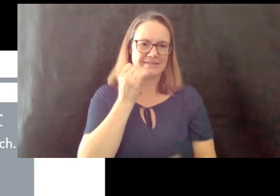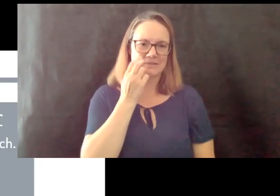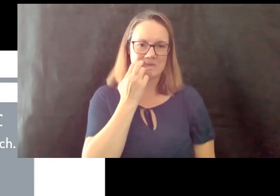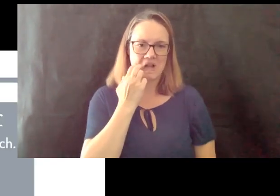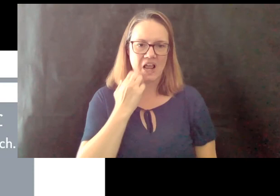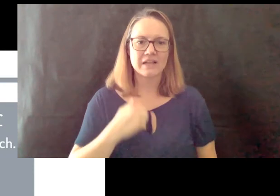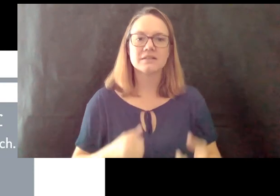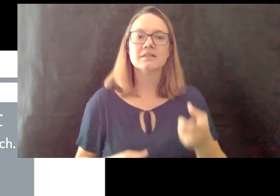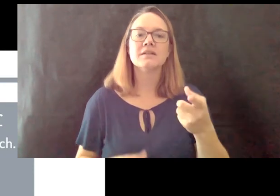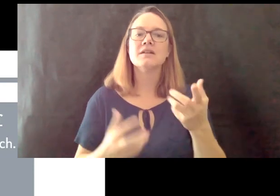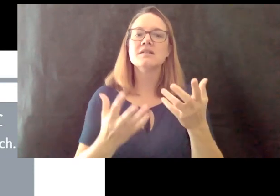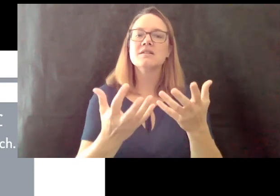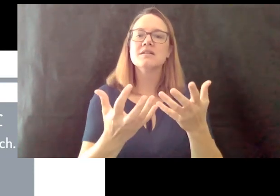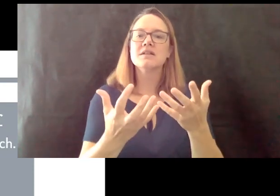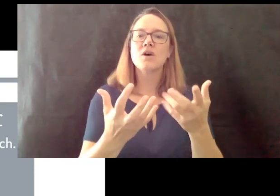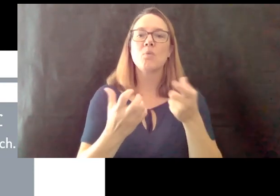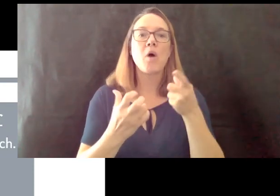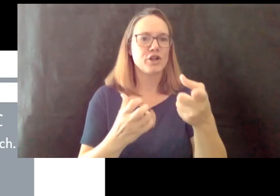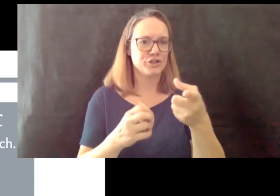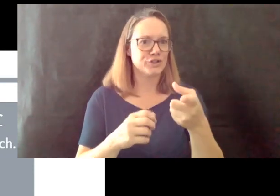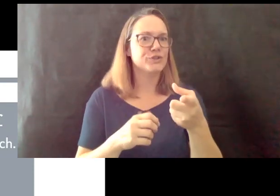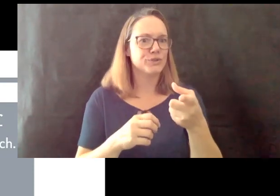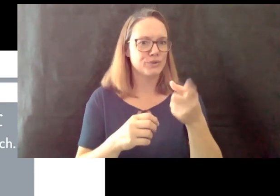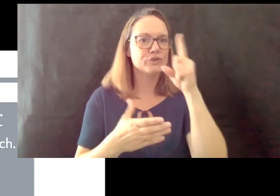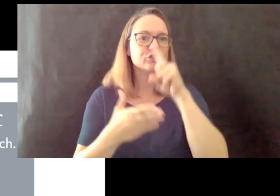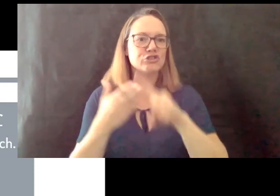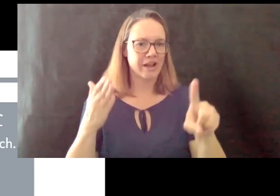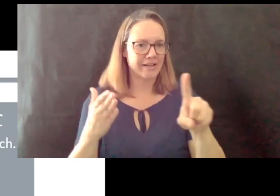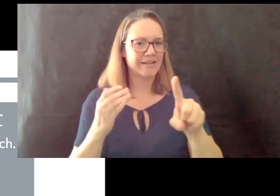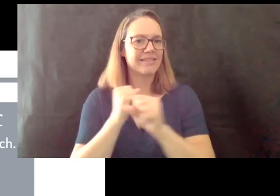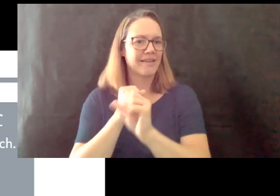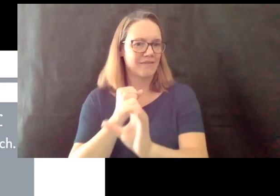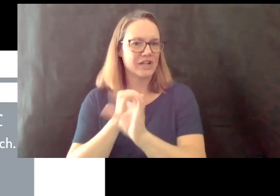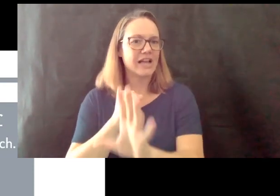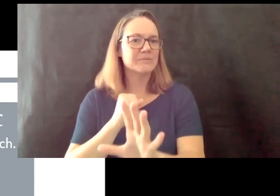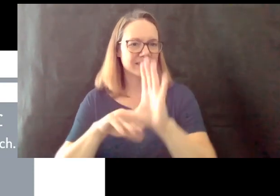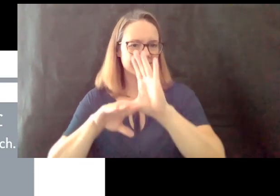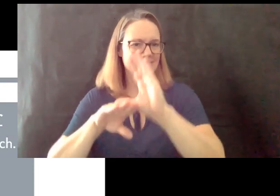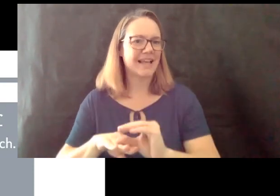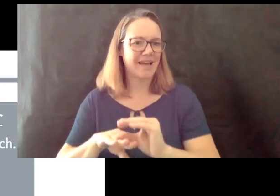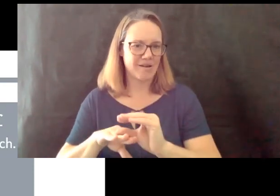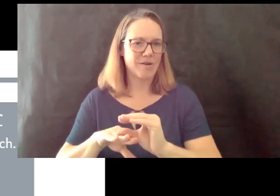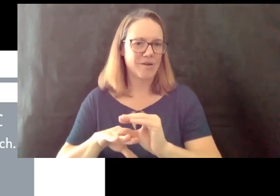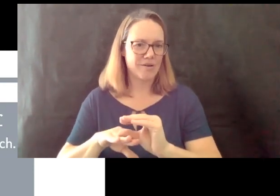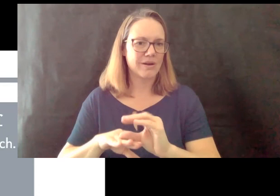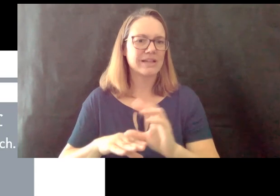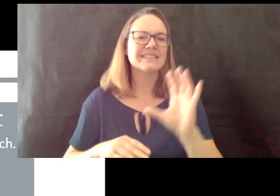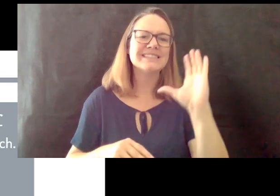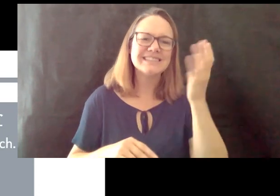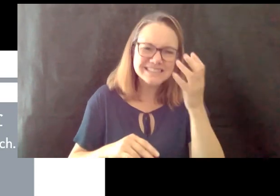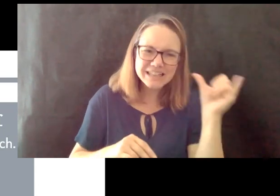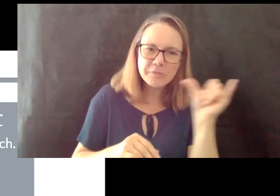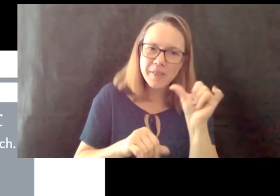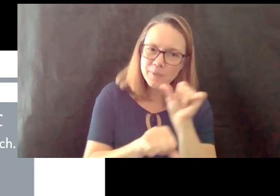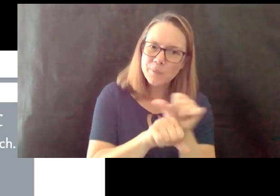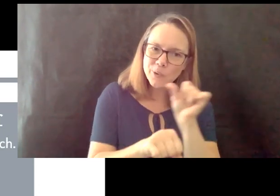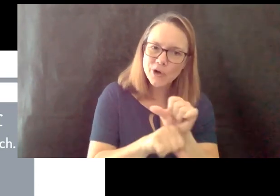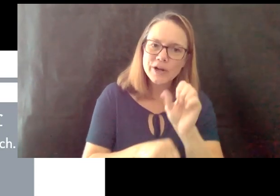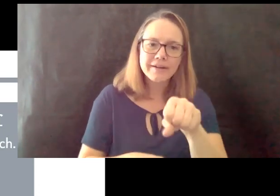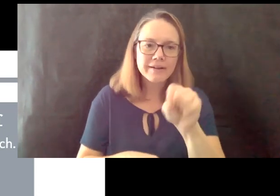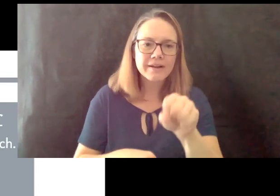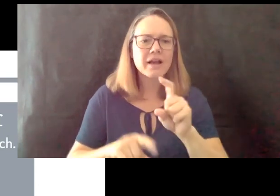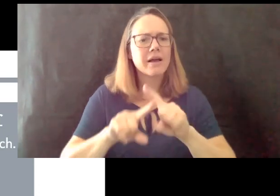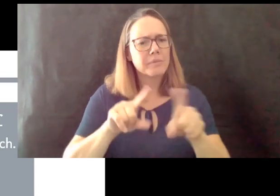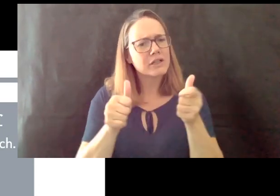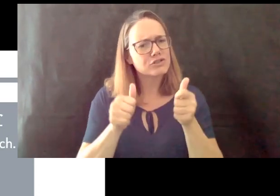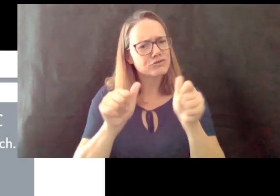grocery shopping tips. We're gonna wanna utilize sales, ads, check the ads. This can seem